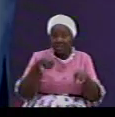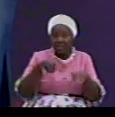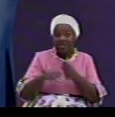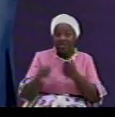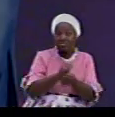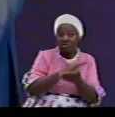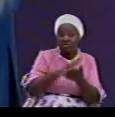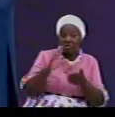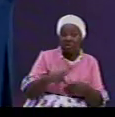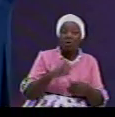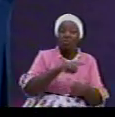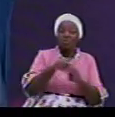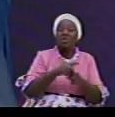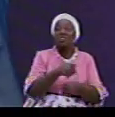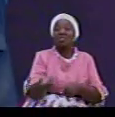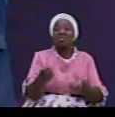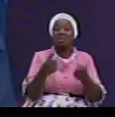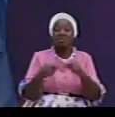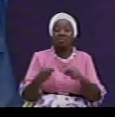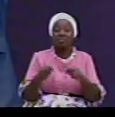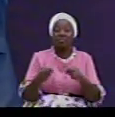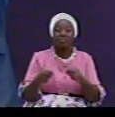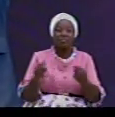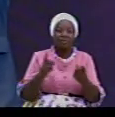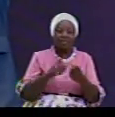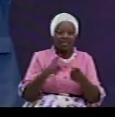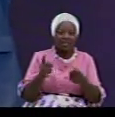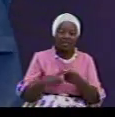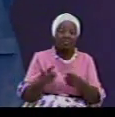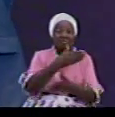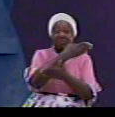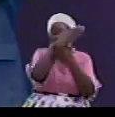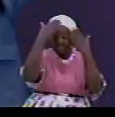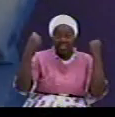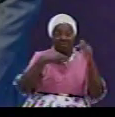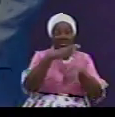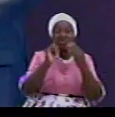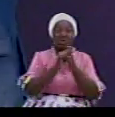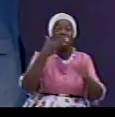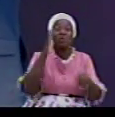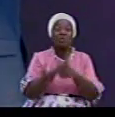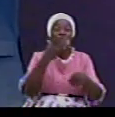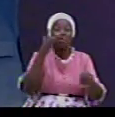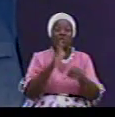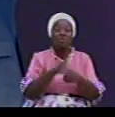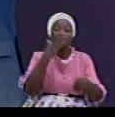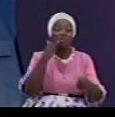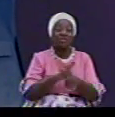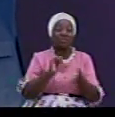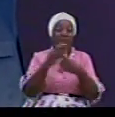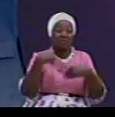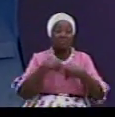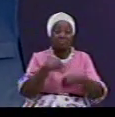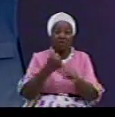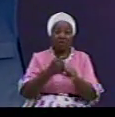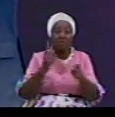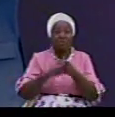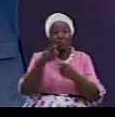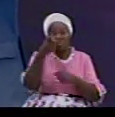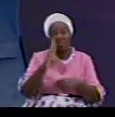come, resolution will flee away. You don't have the power to say no. But now, when